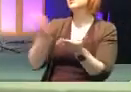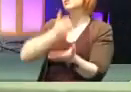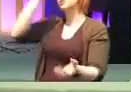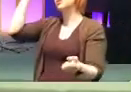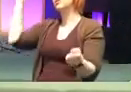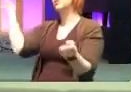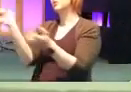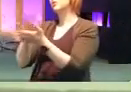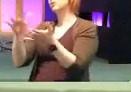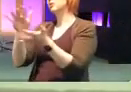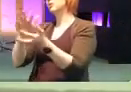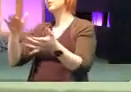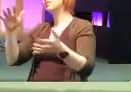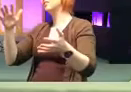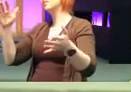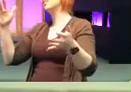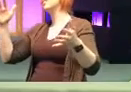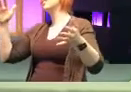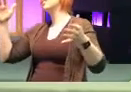deserve the glory.